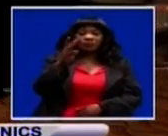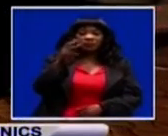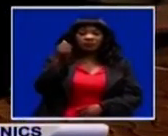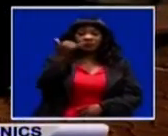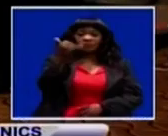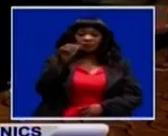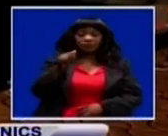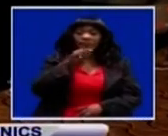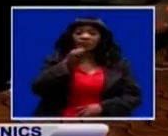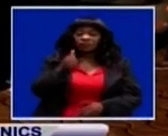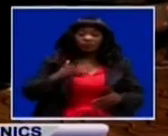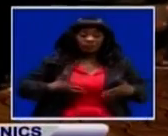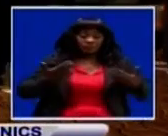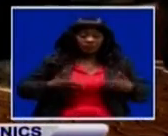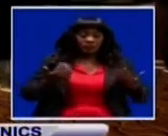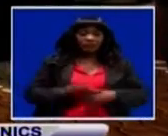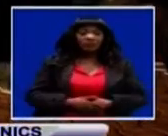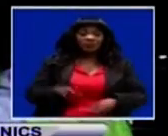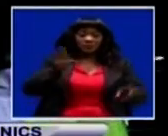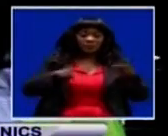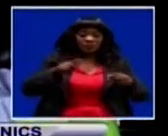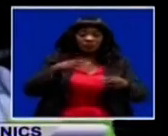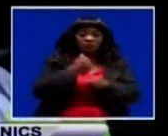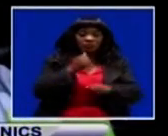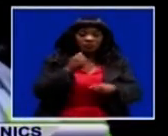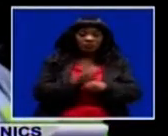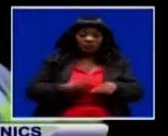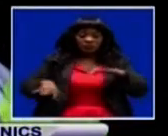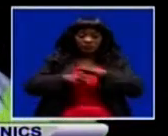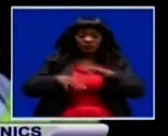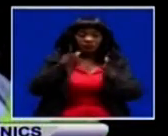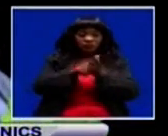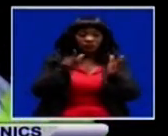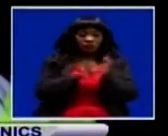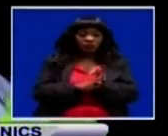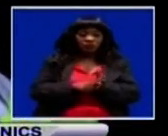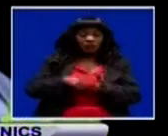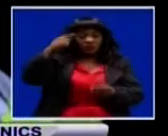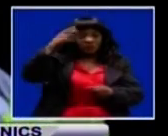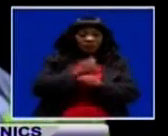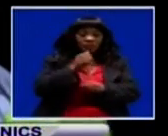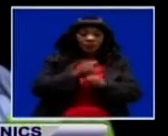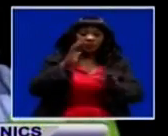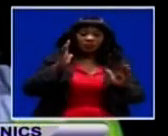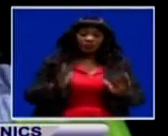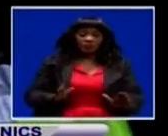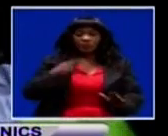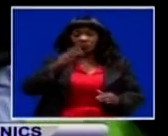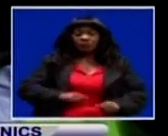the lawbreakers are senior public officers. Tonight, we have also, we haven't found a